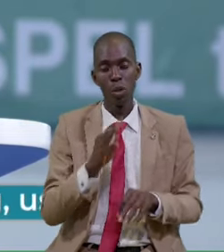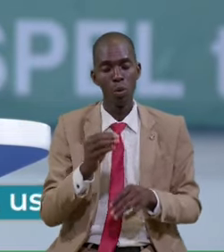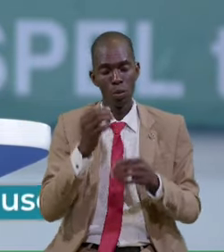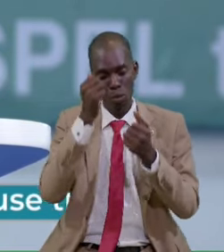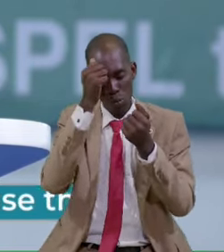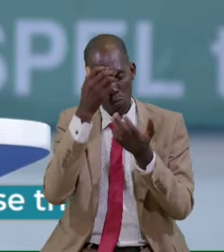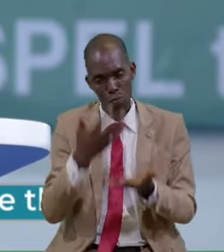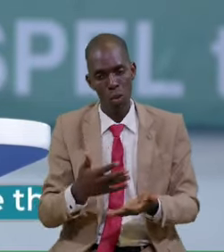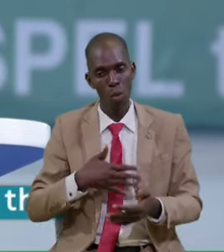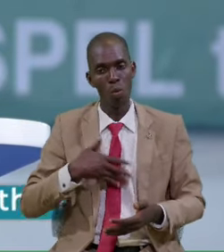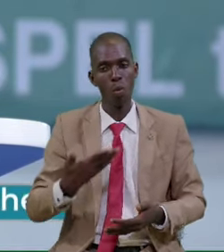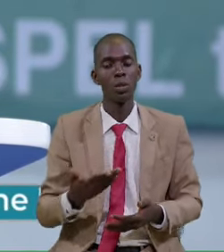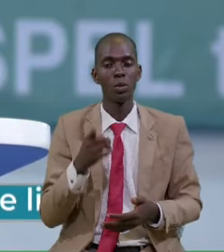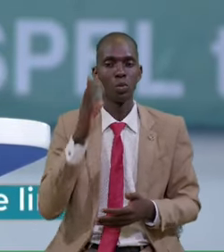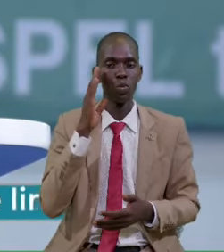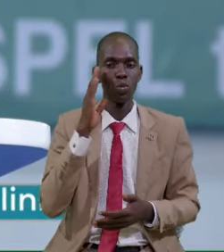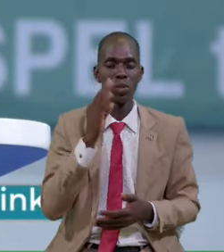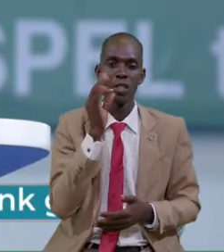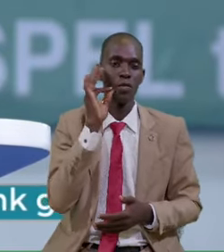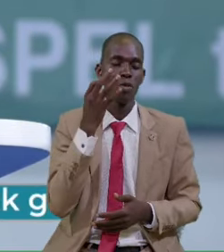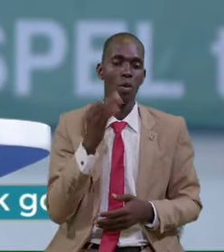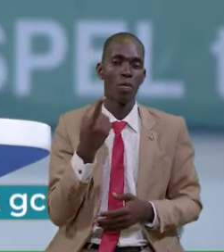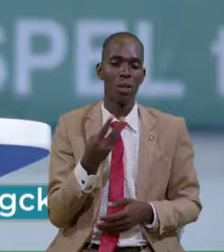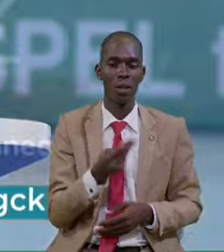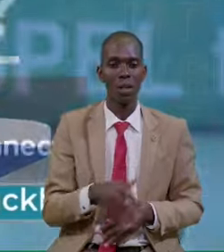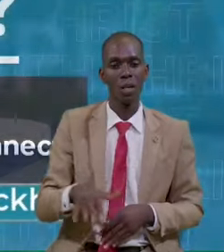scripture. That is the gospel.